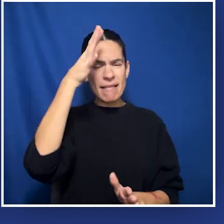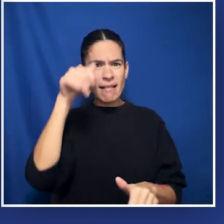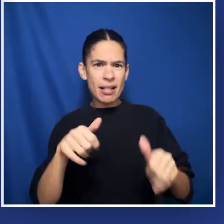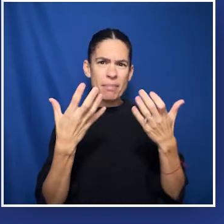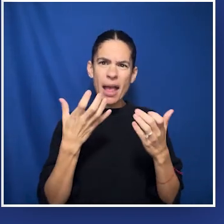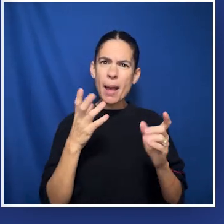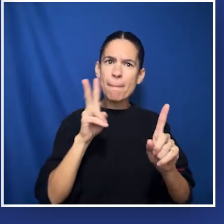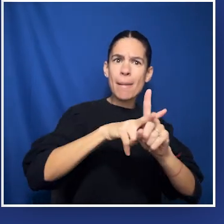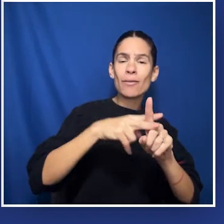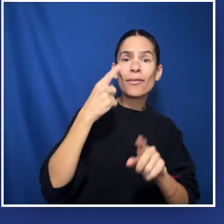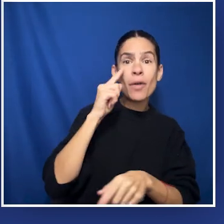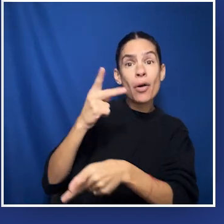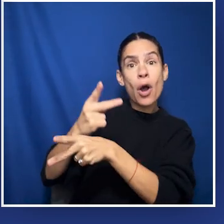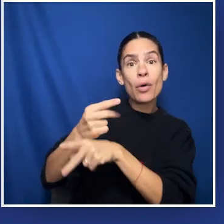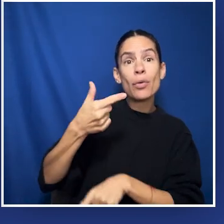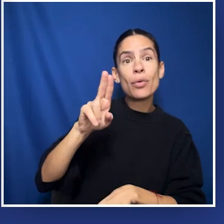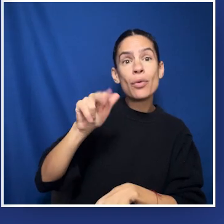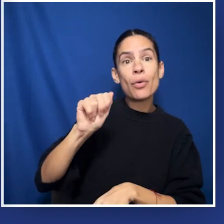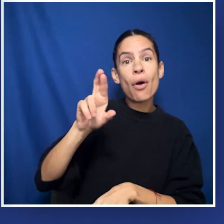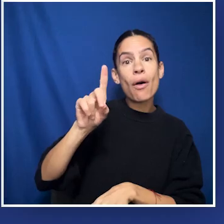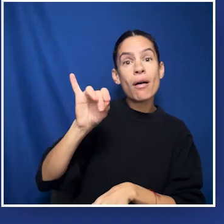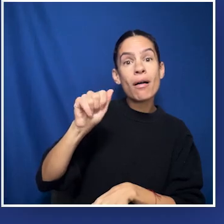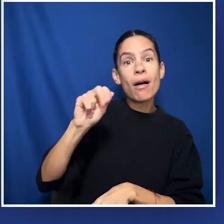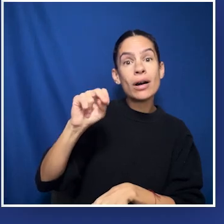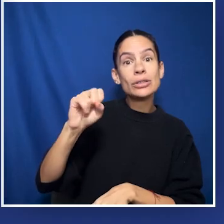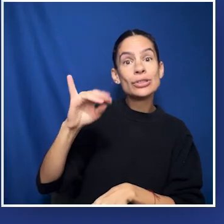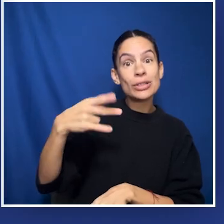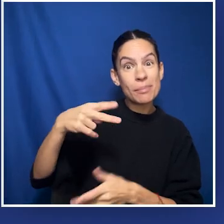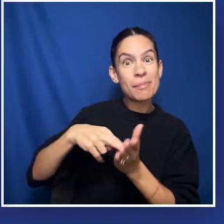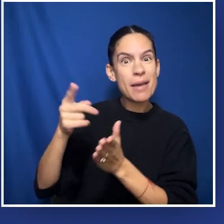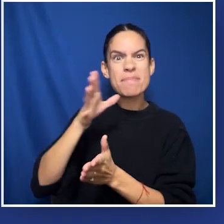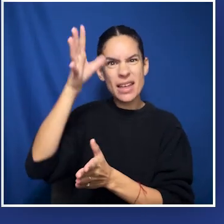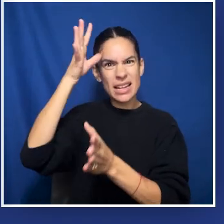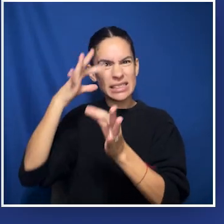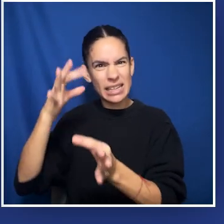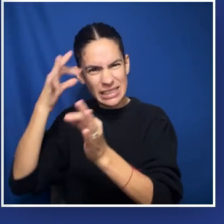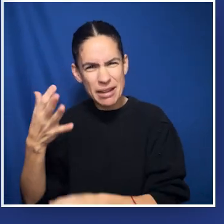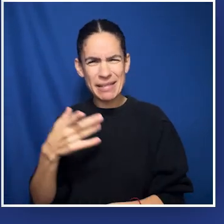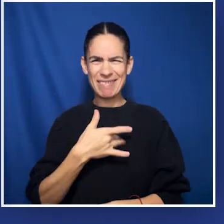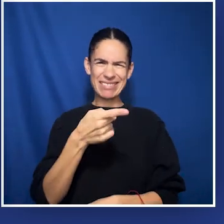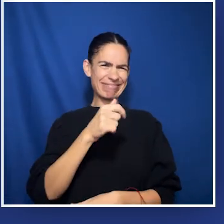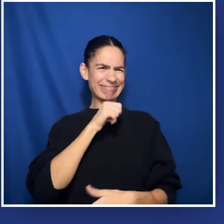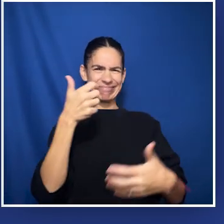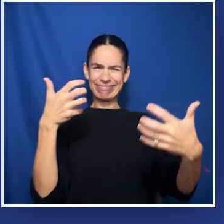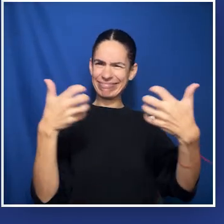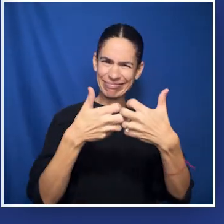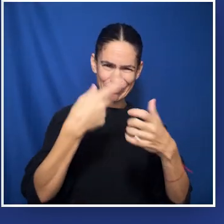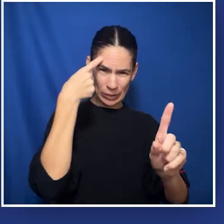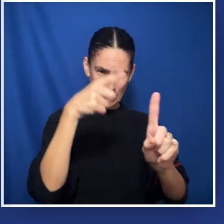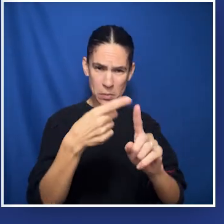for guardianship, which means they make all of your decisions. But this is not the only option, and it might not be the best option for